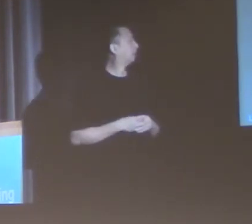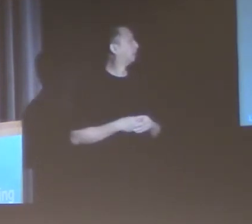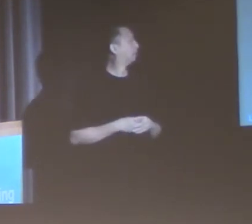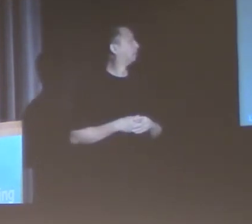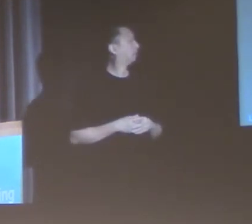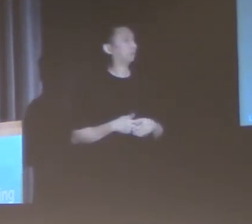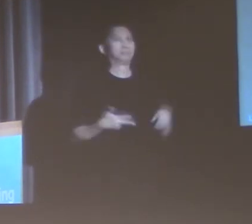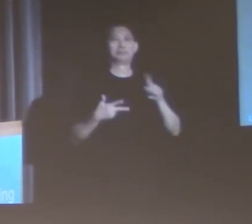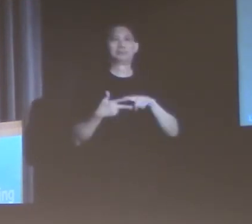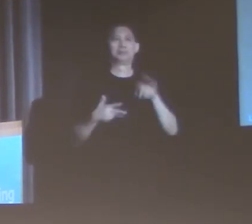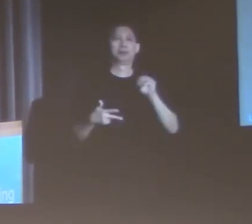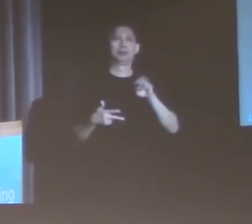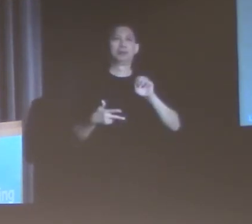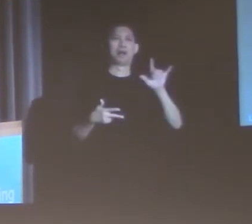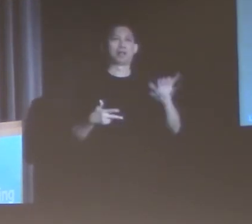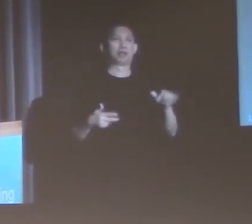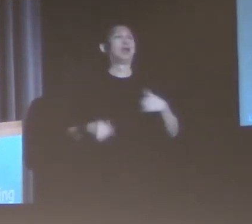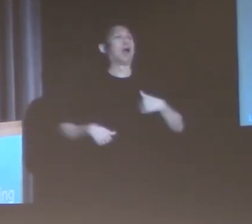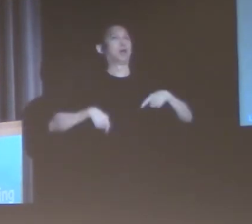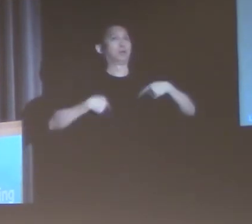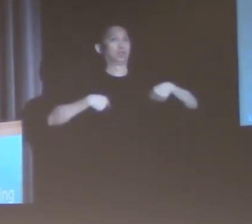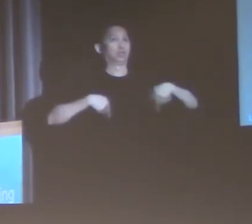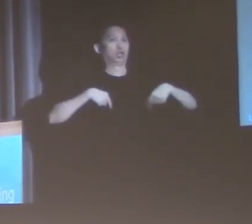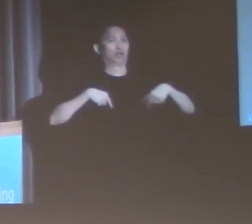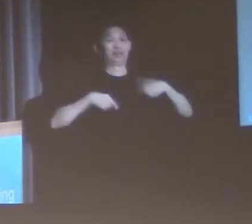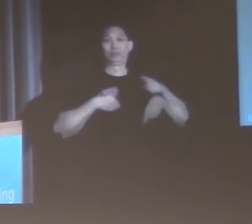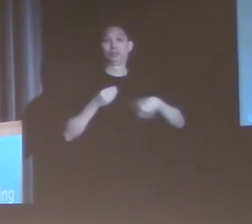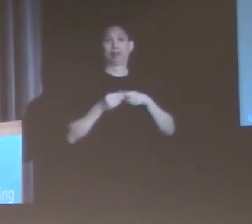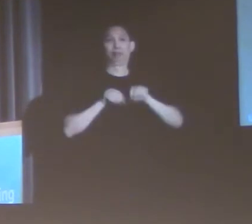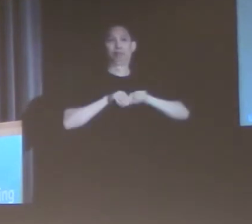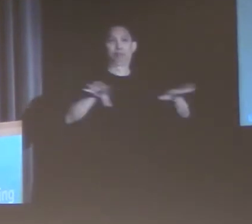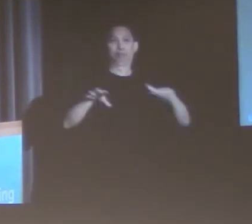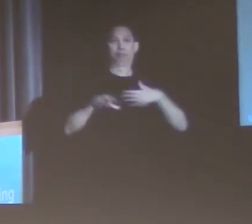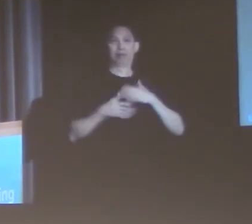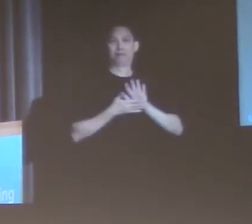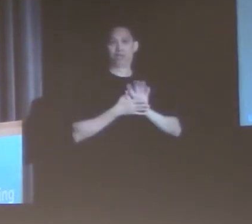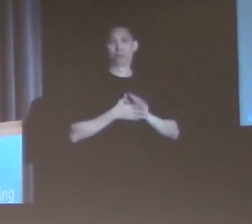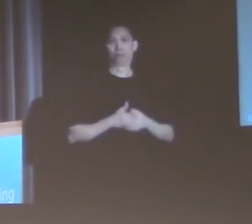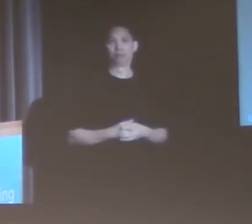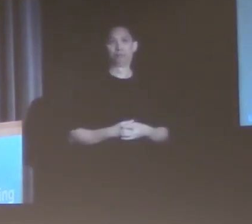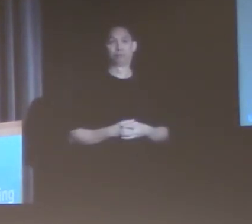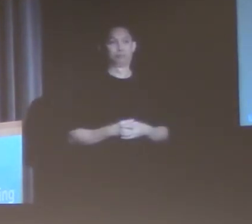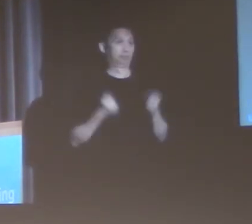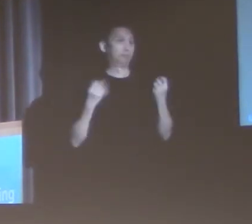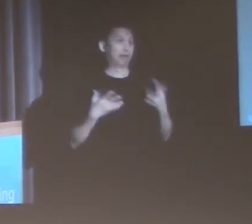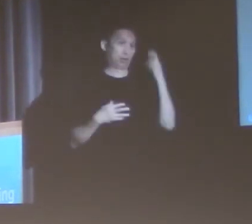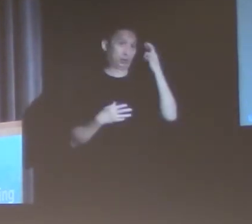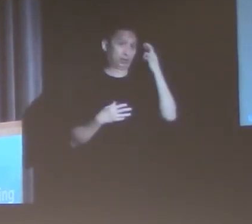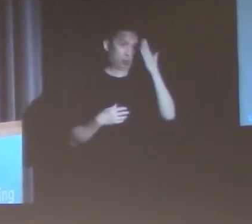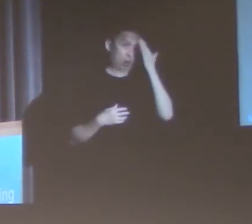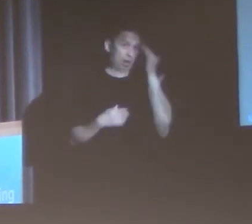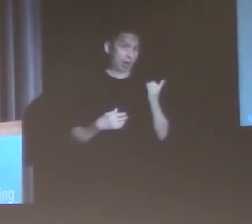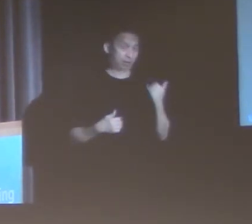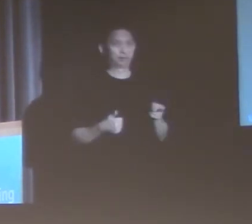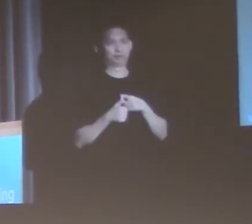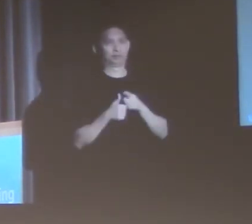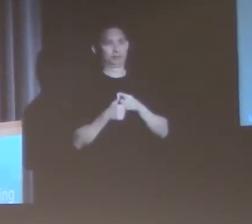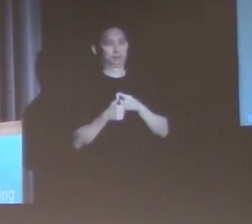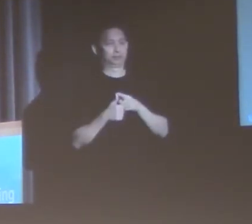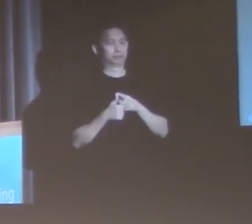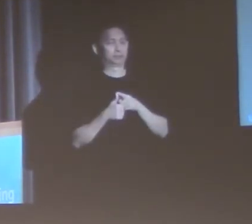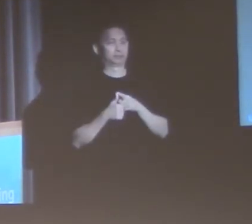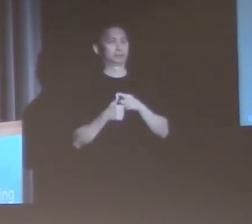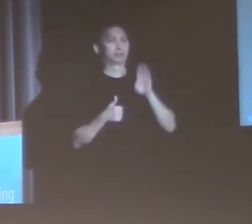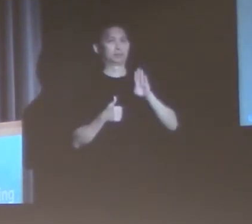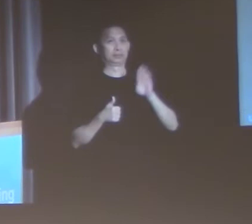I was really nervous about it, for many reasons. And the BBC